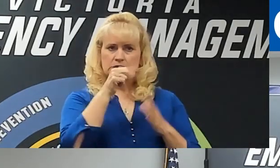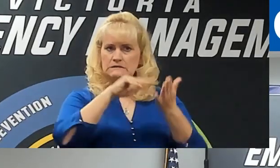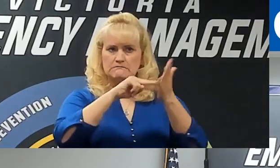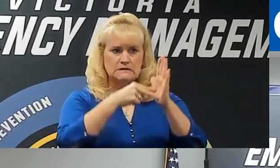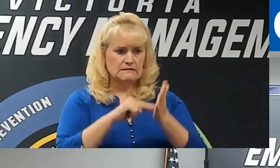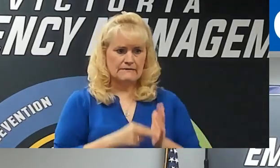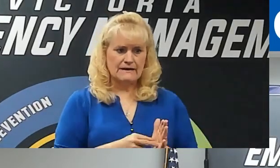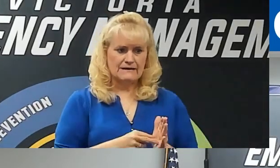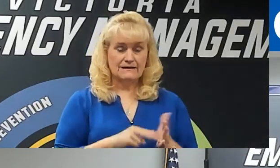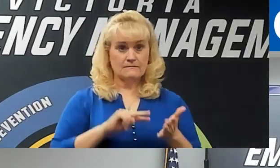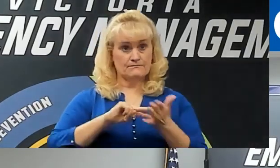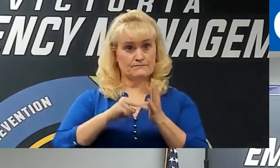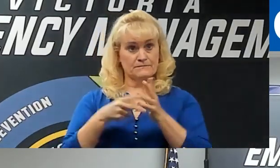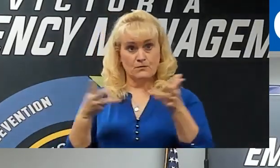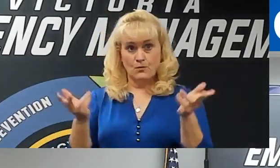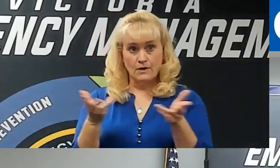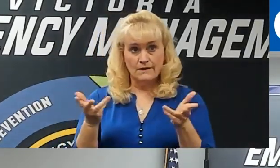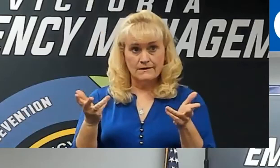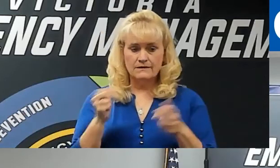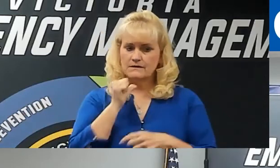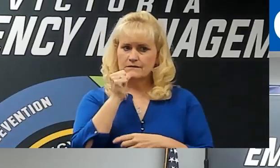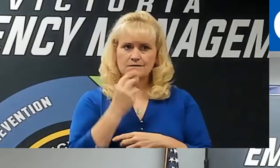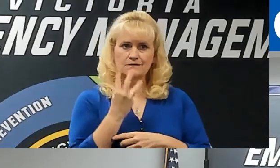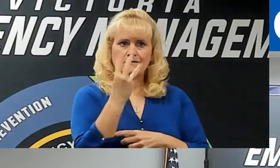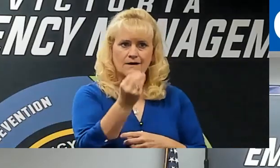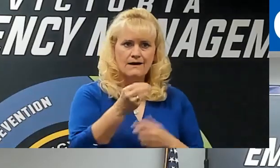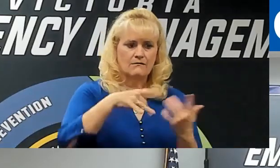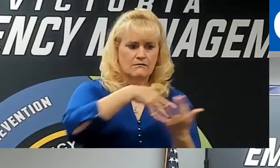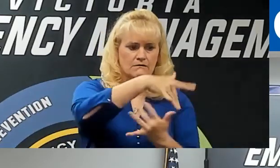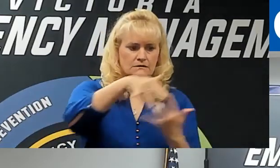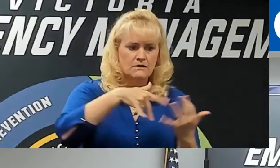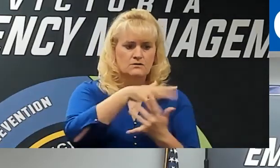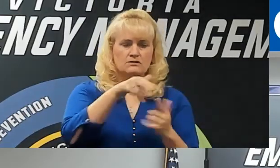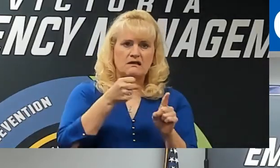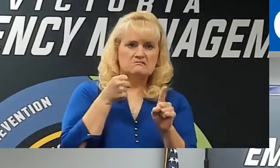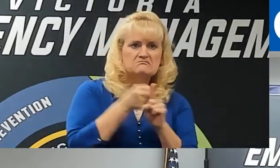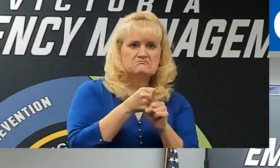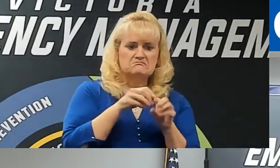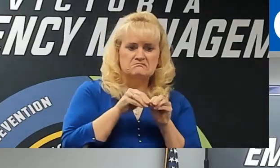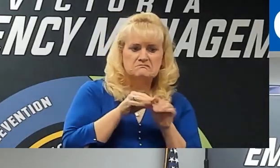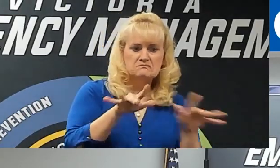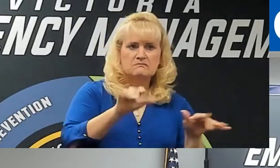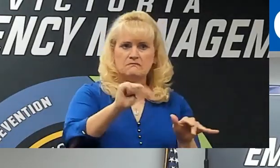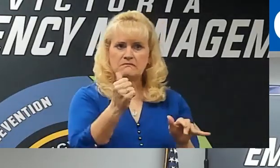you ought not be around other people exposing them to the virus.